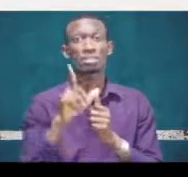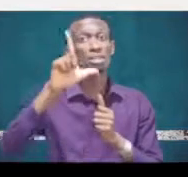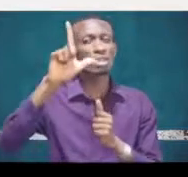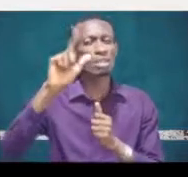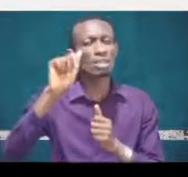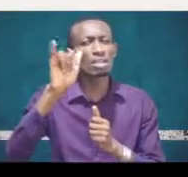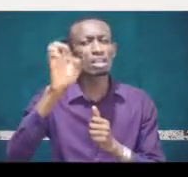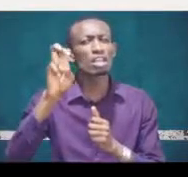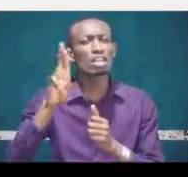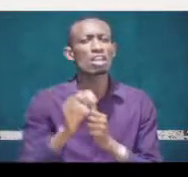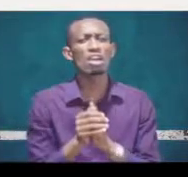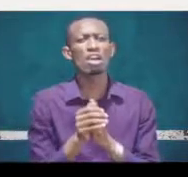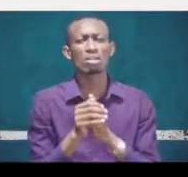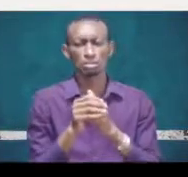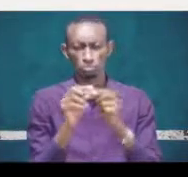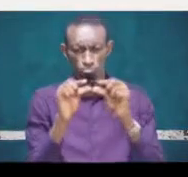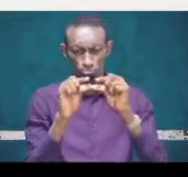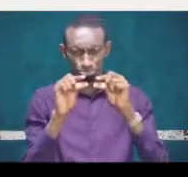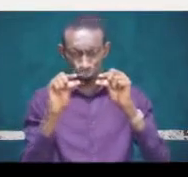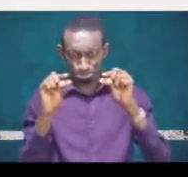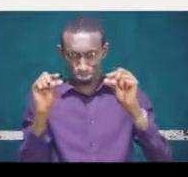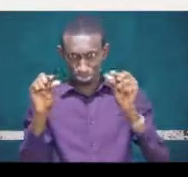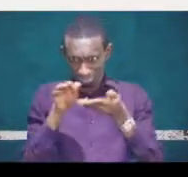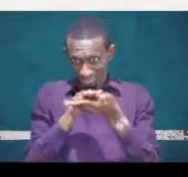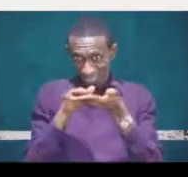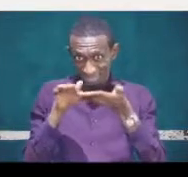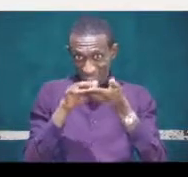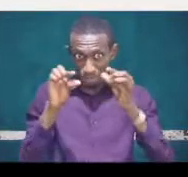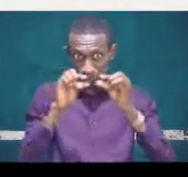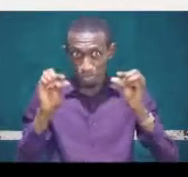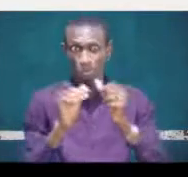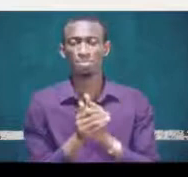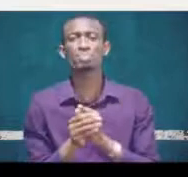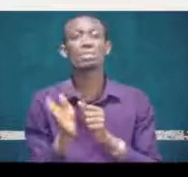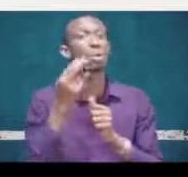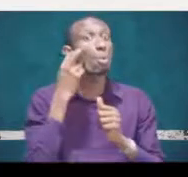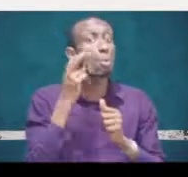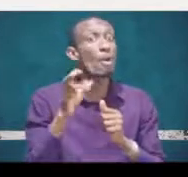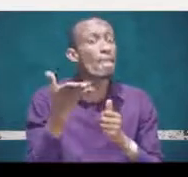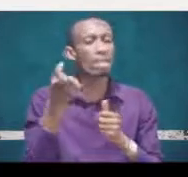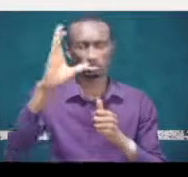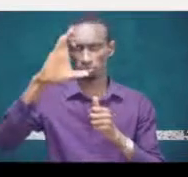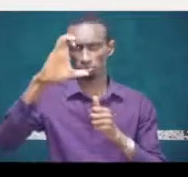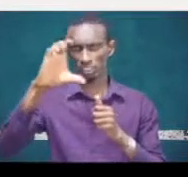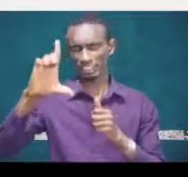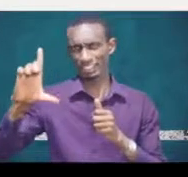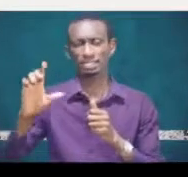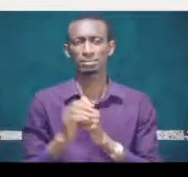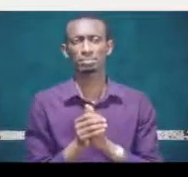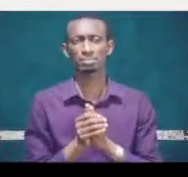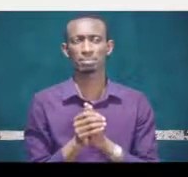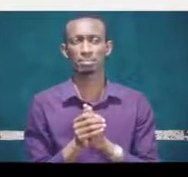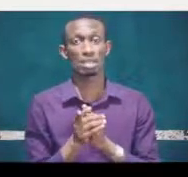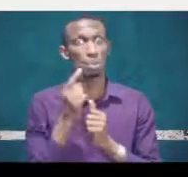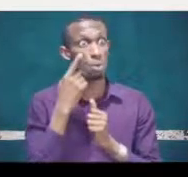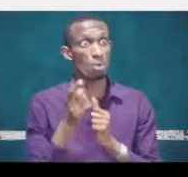flattened cells found in areas where diffusion or filtration occurs. That means we can